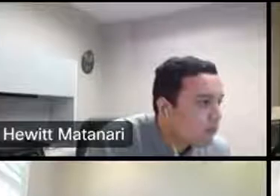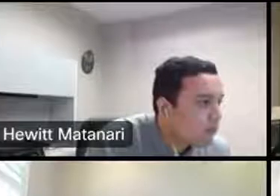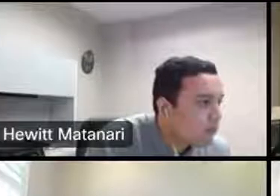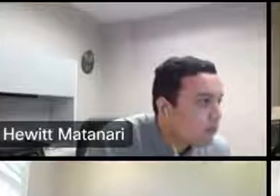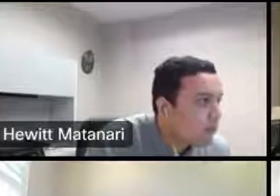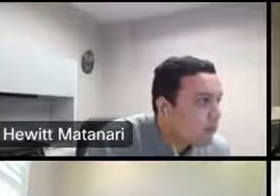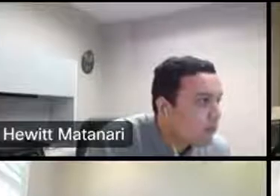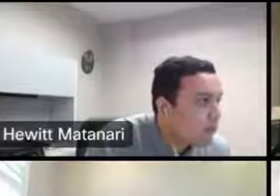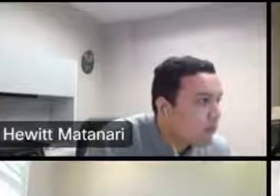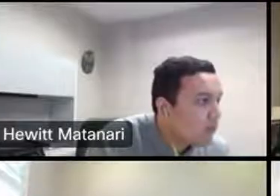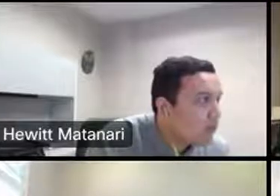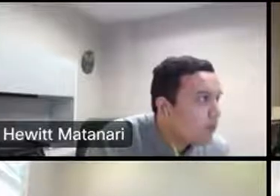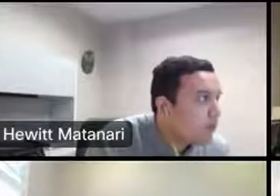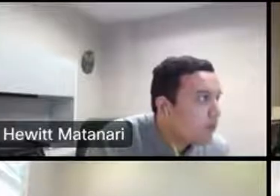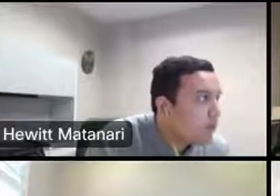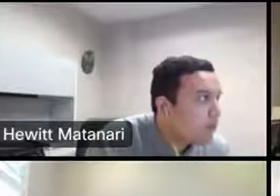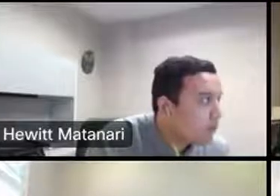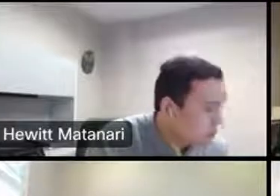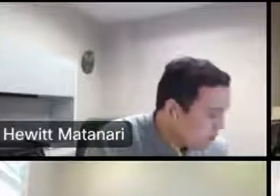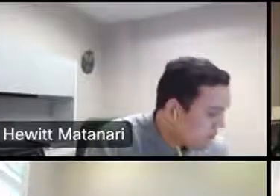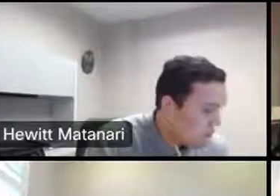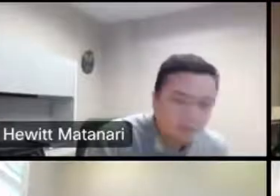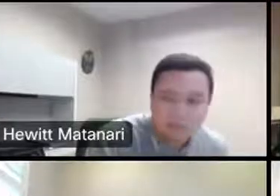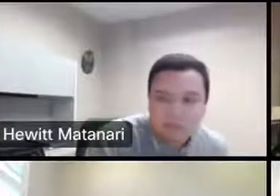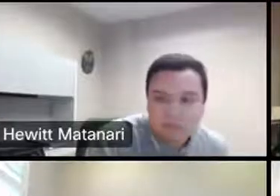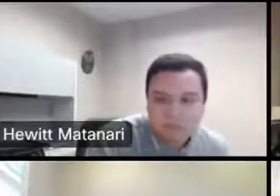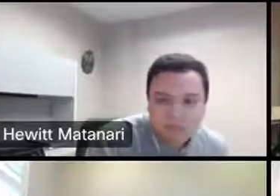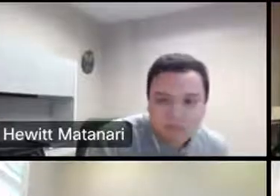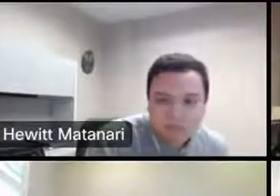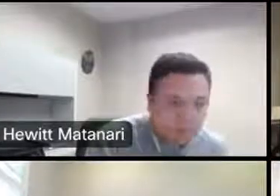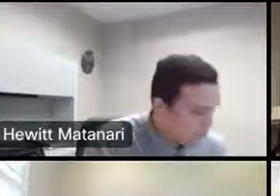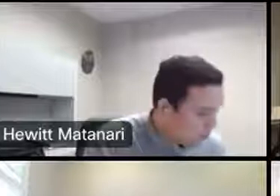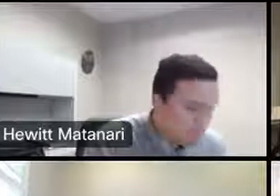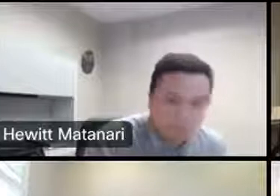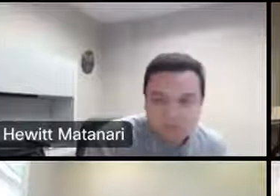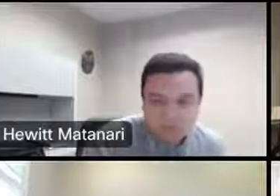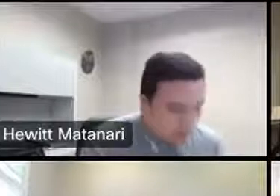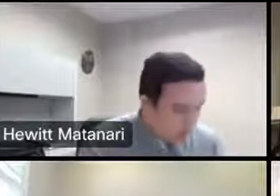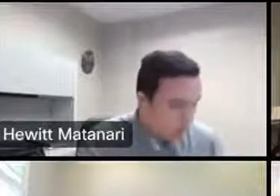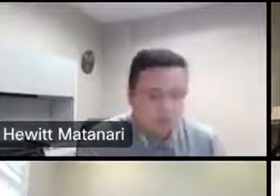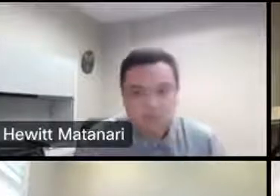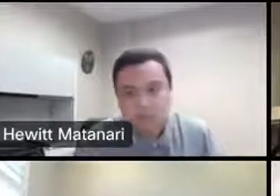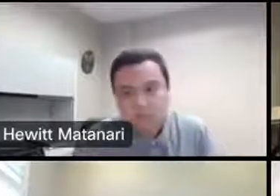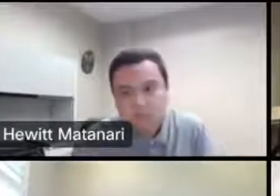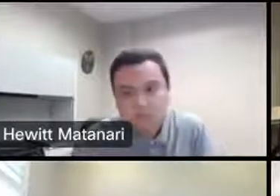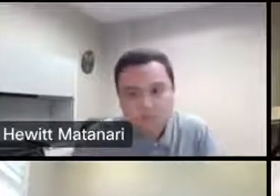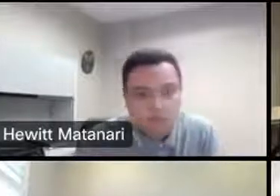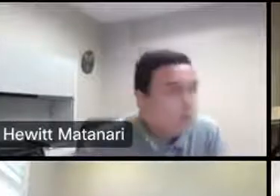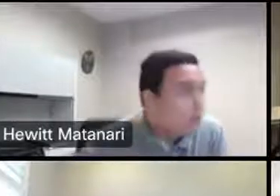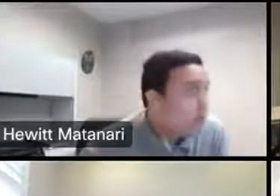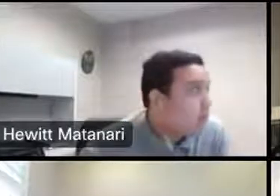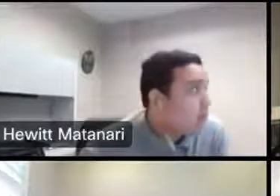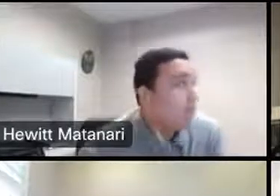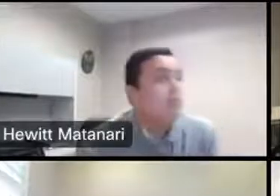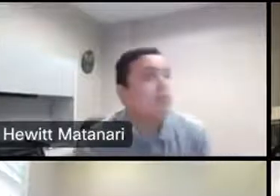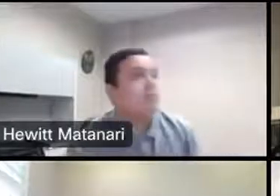Conference. Right, the Supported Life Conference, I believe, is October 13th and 14th of this year, right? And Michelle and the ADs will be presenting